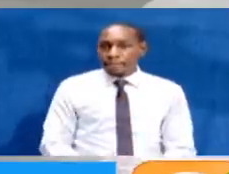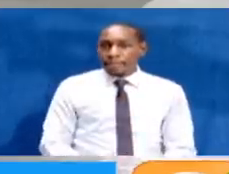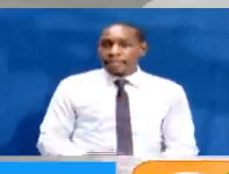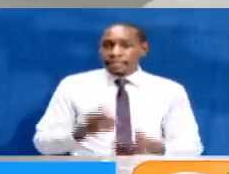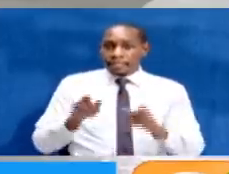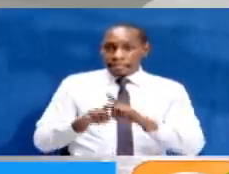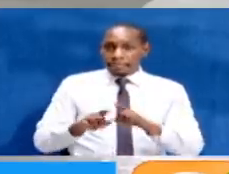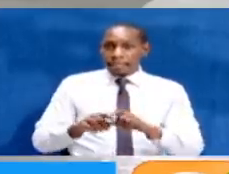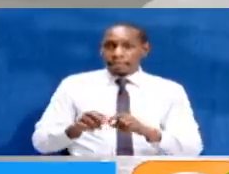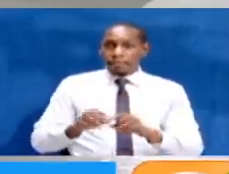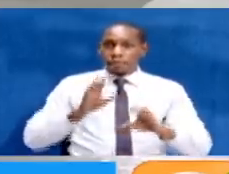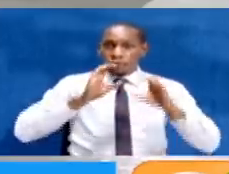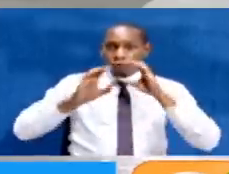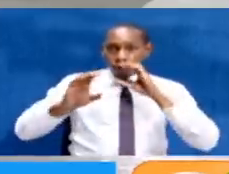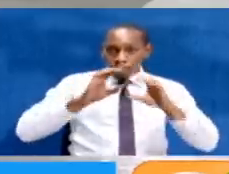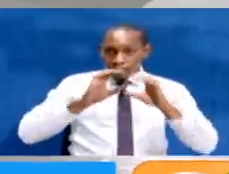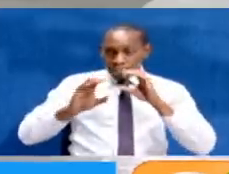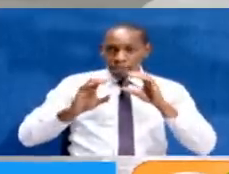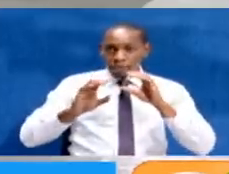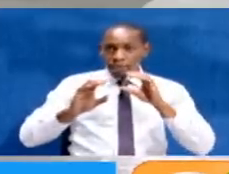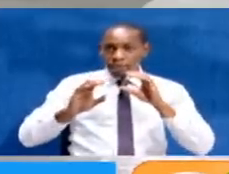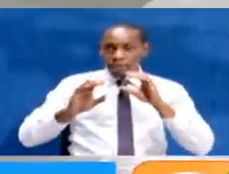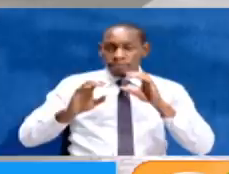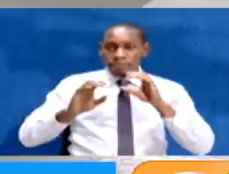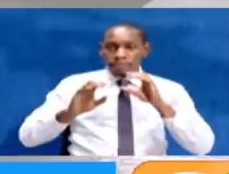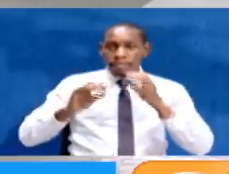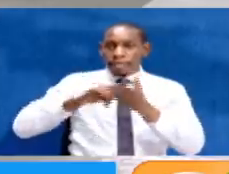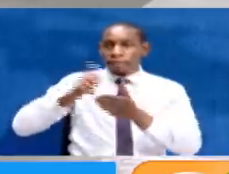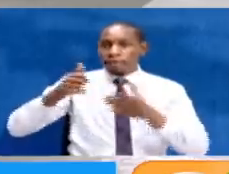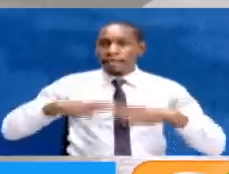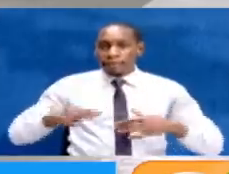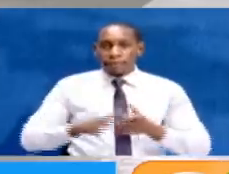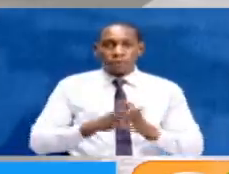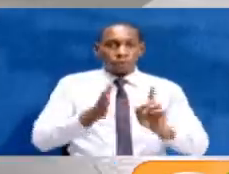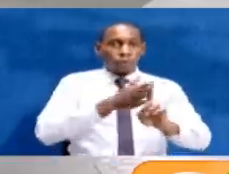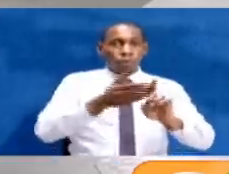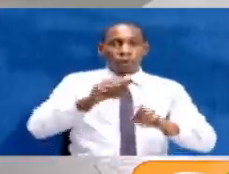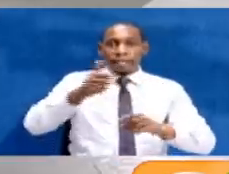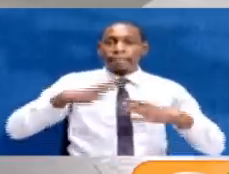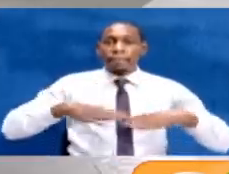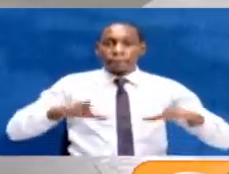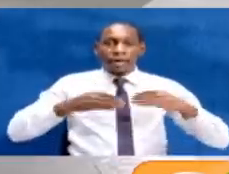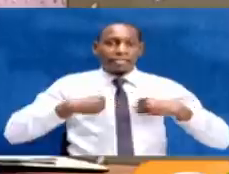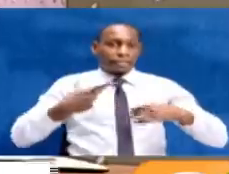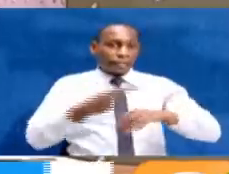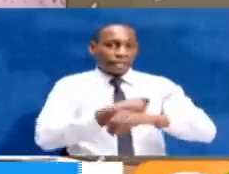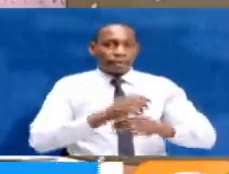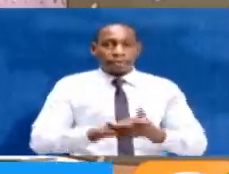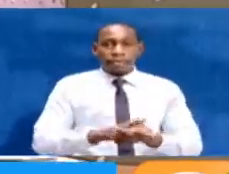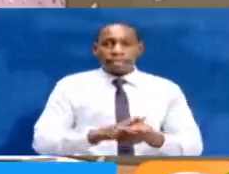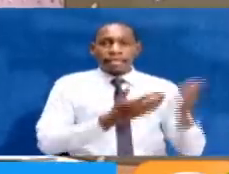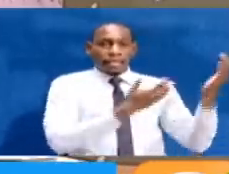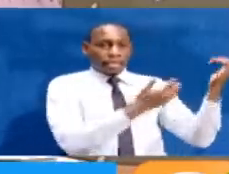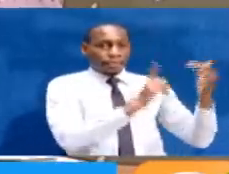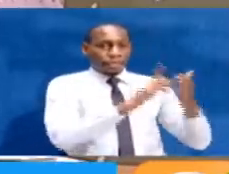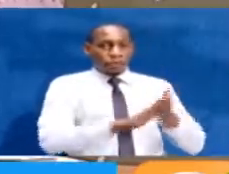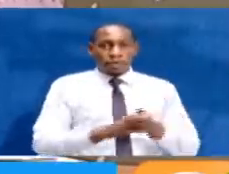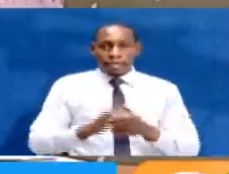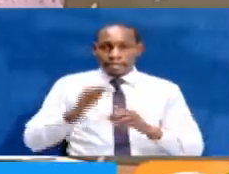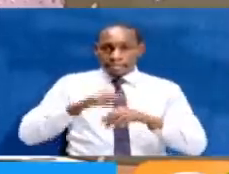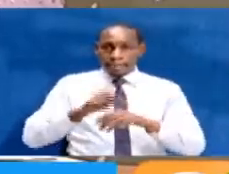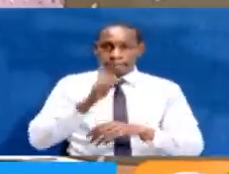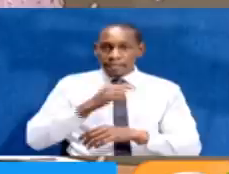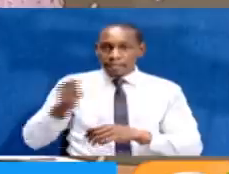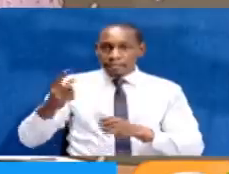this communication and all those efforts you're talking about involve others in trying to convince people to get the vaccine. Correct. Is important. The expectation had been by end of June,